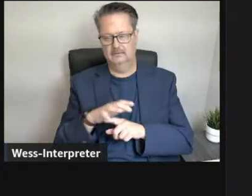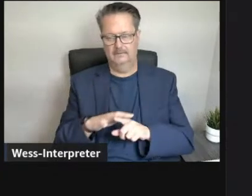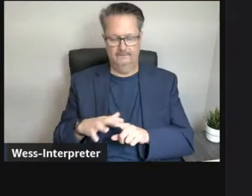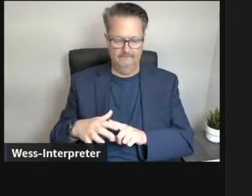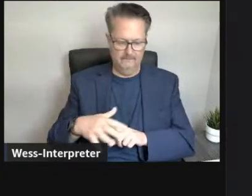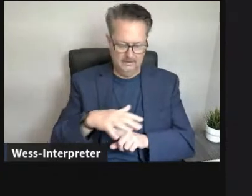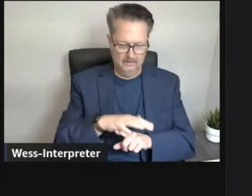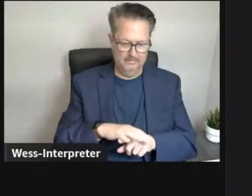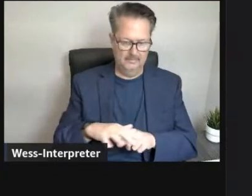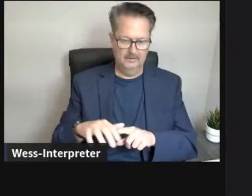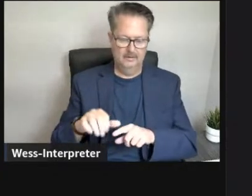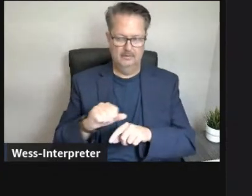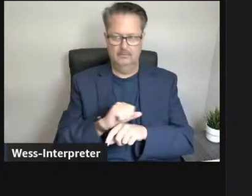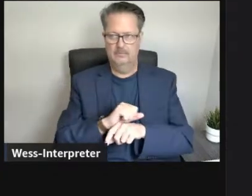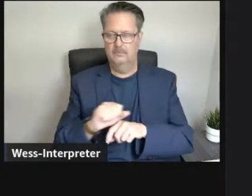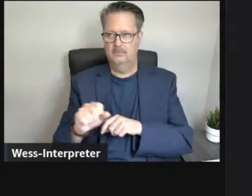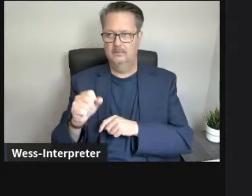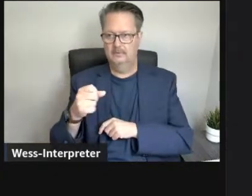workspaces,